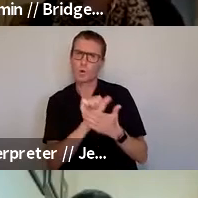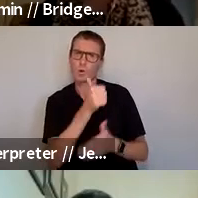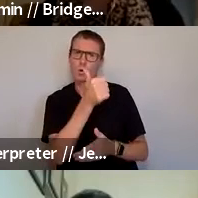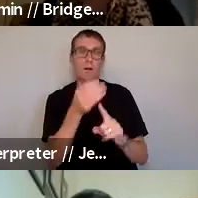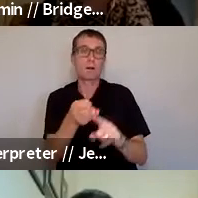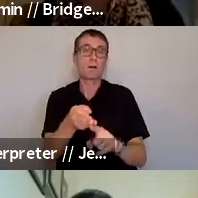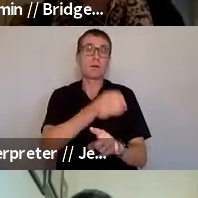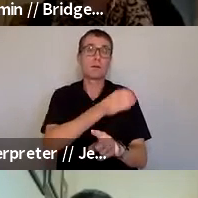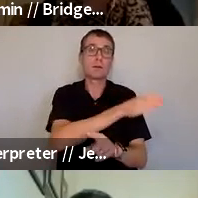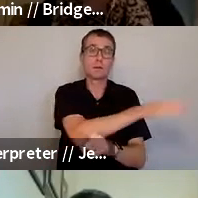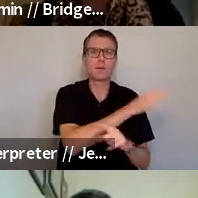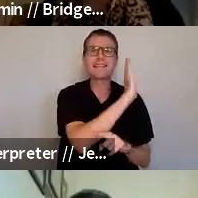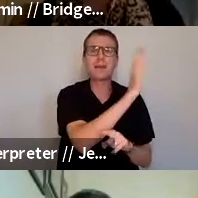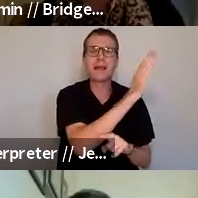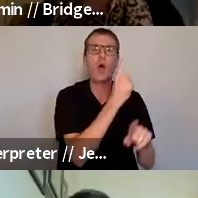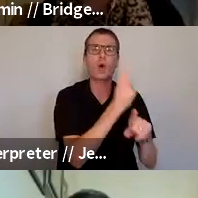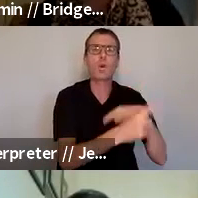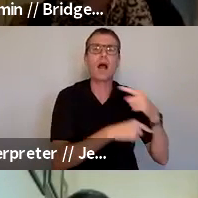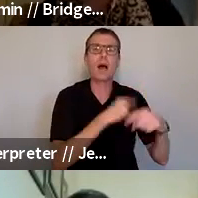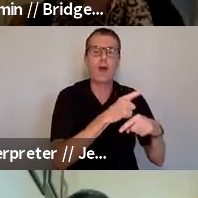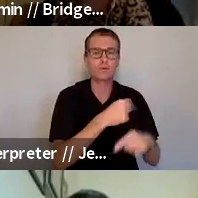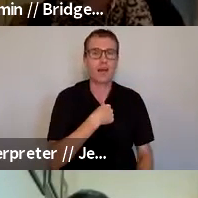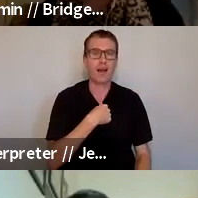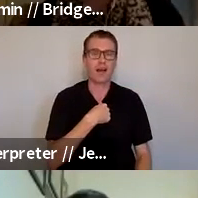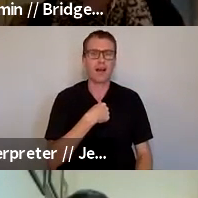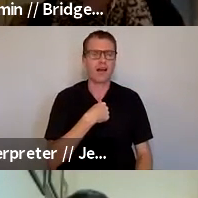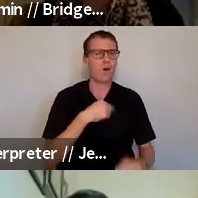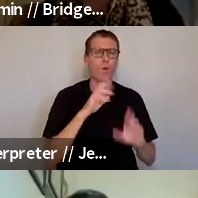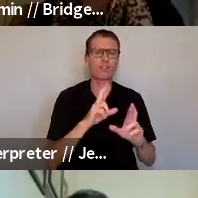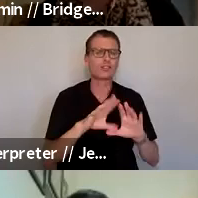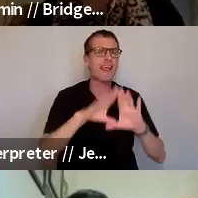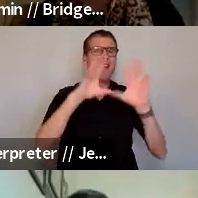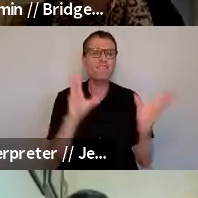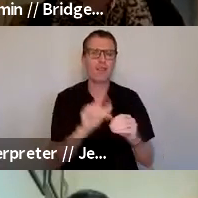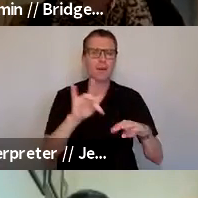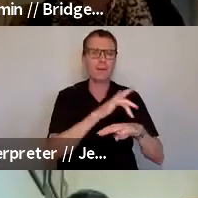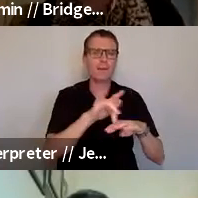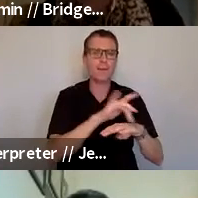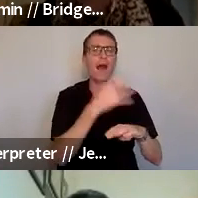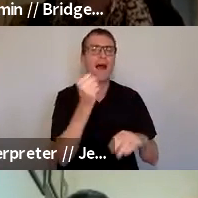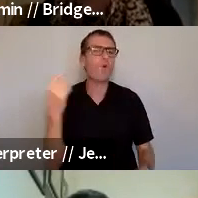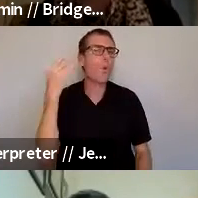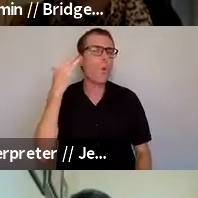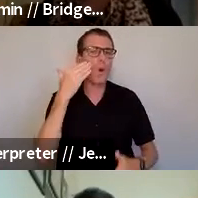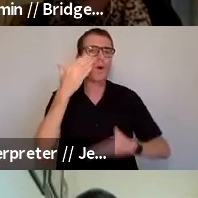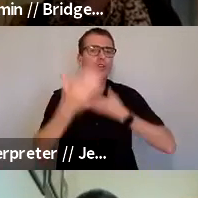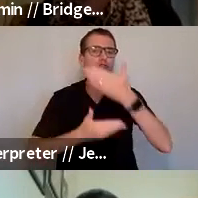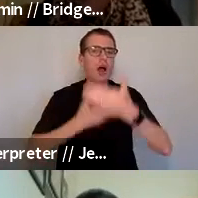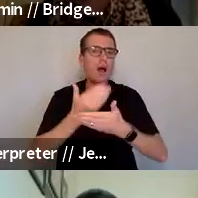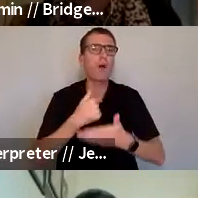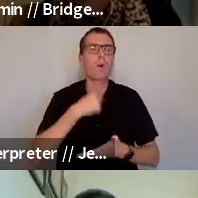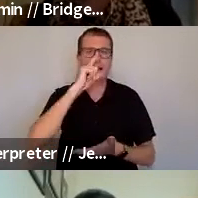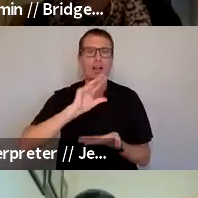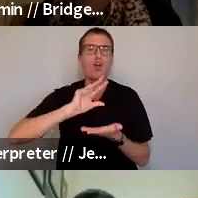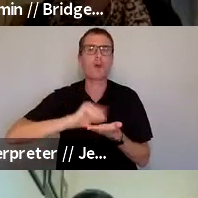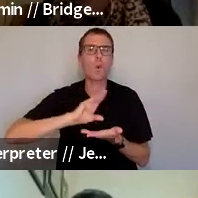our arts practice, you know, I would love that everything we audio describe, we also make a recording of, so that it can be then shared online